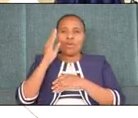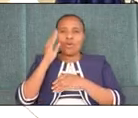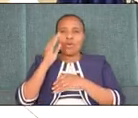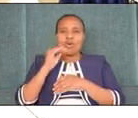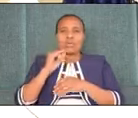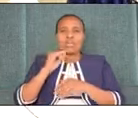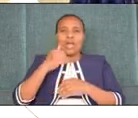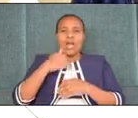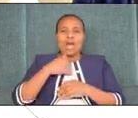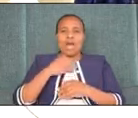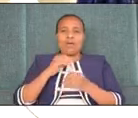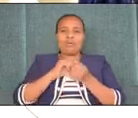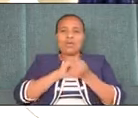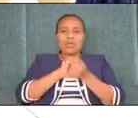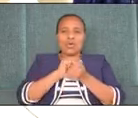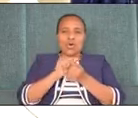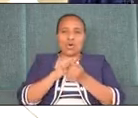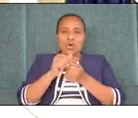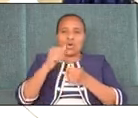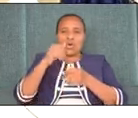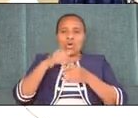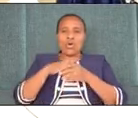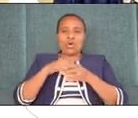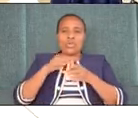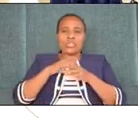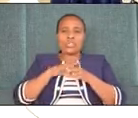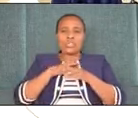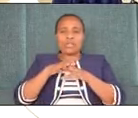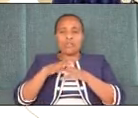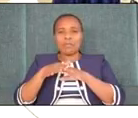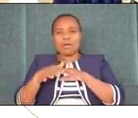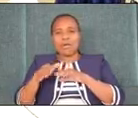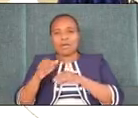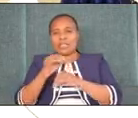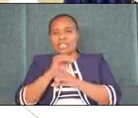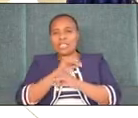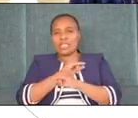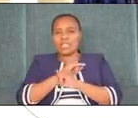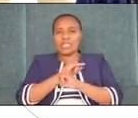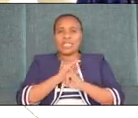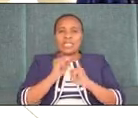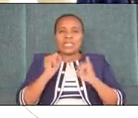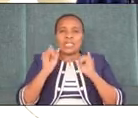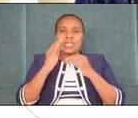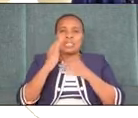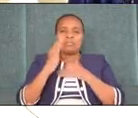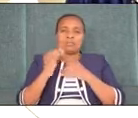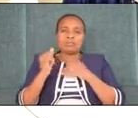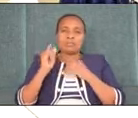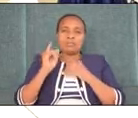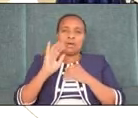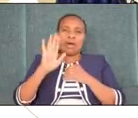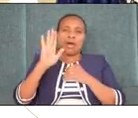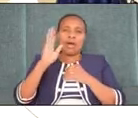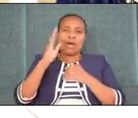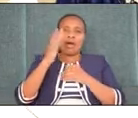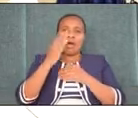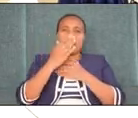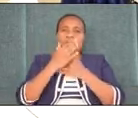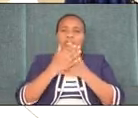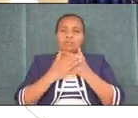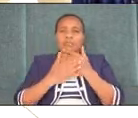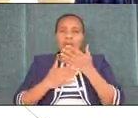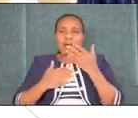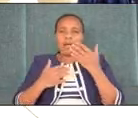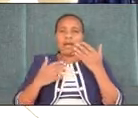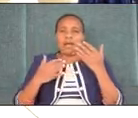of God. I've been washed in the fountain, cleansed